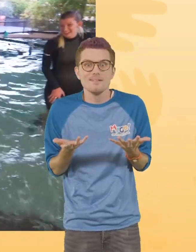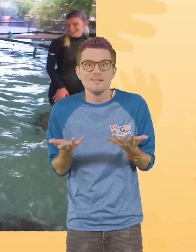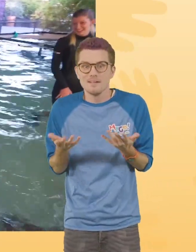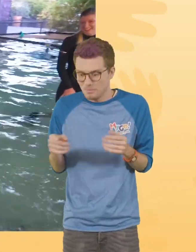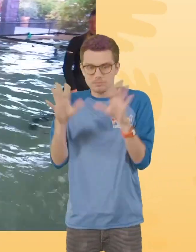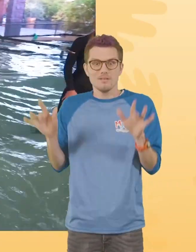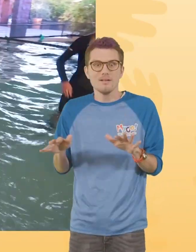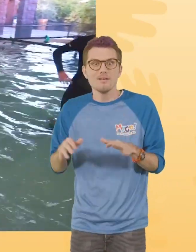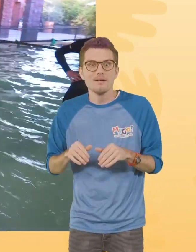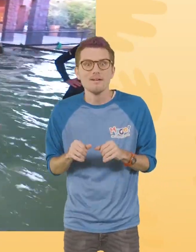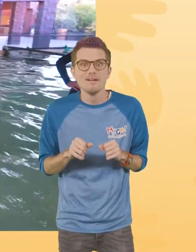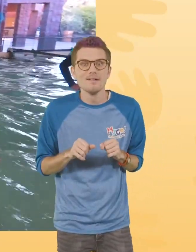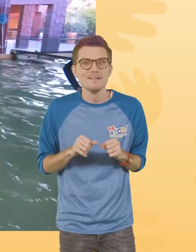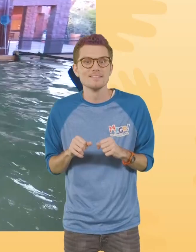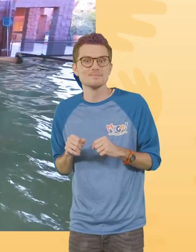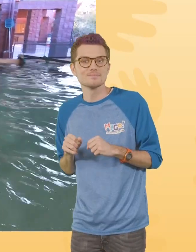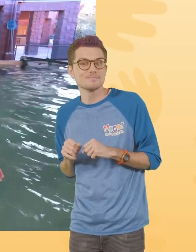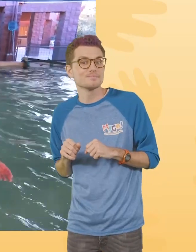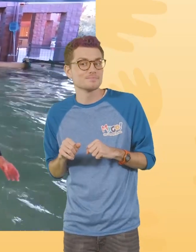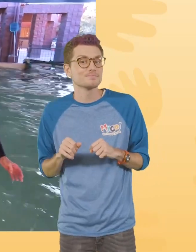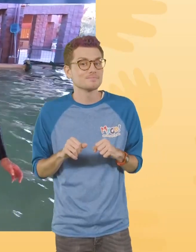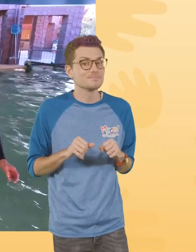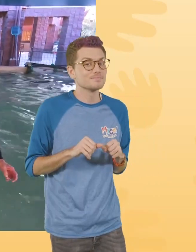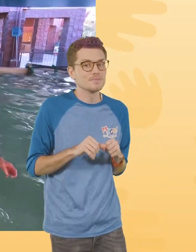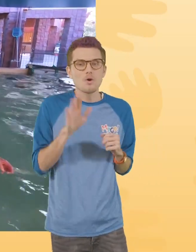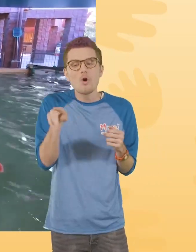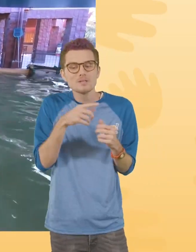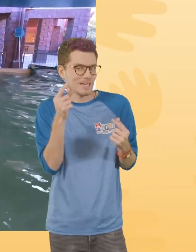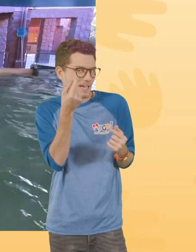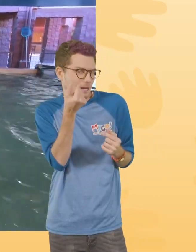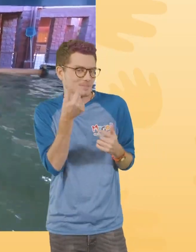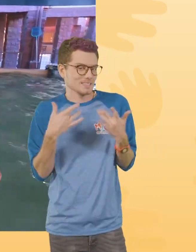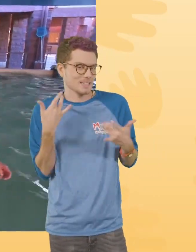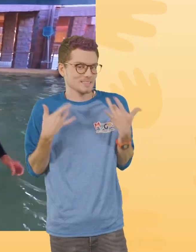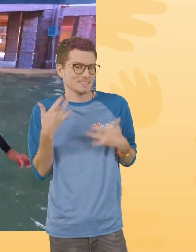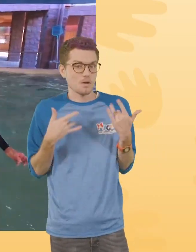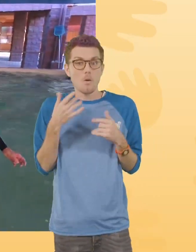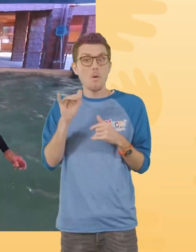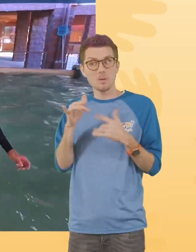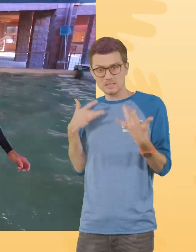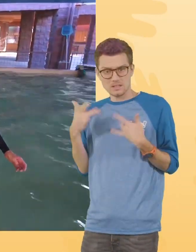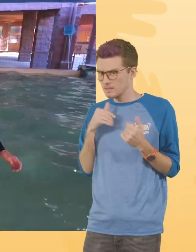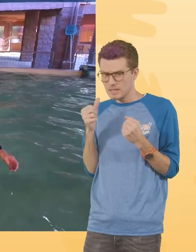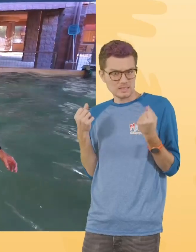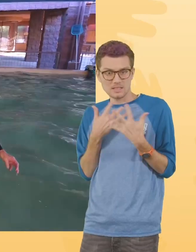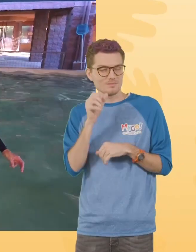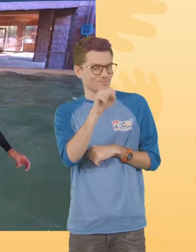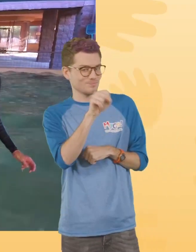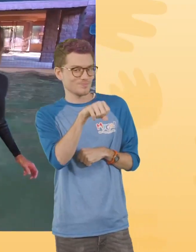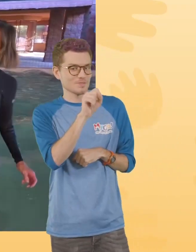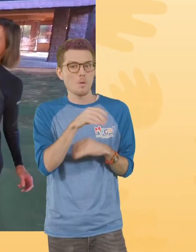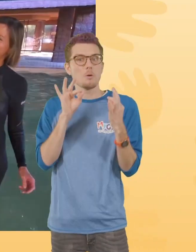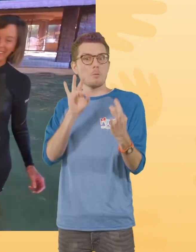Whoa! That scared me. What happened there? They just got a little bit excited. Okay. Excited, not scared? Yeah. Okay.